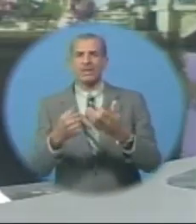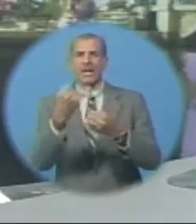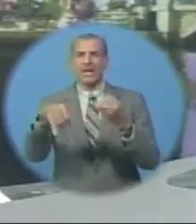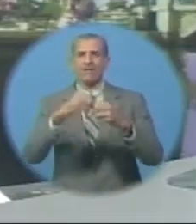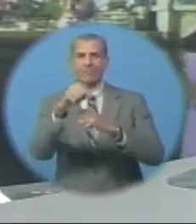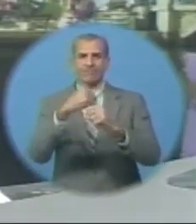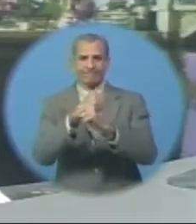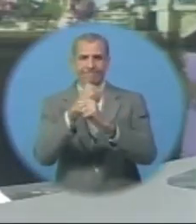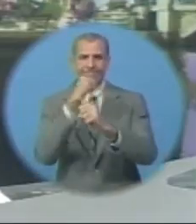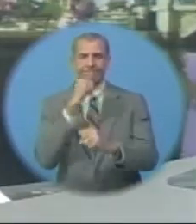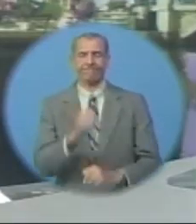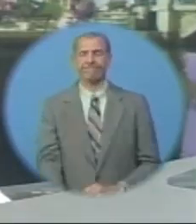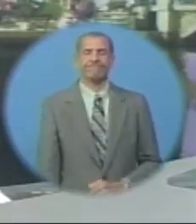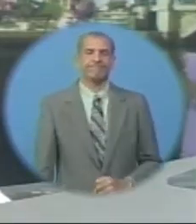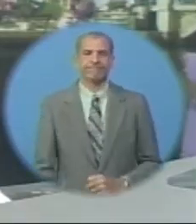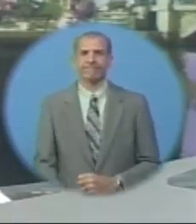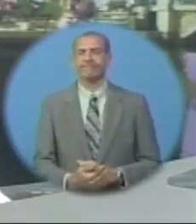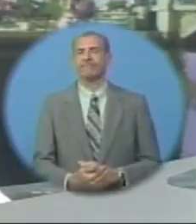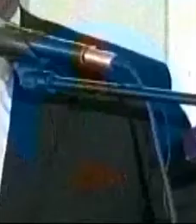year-end.